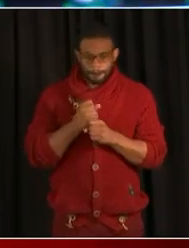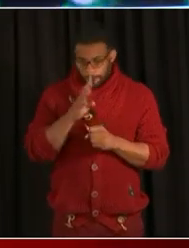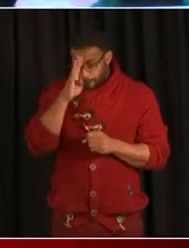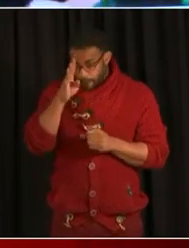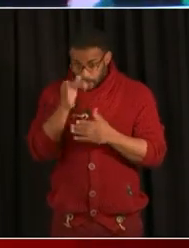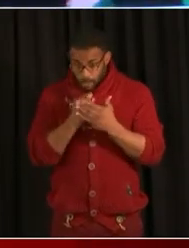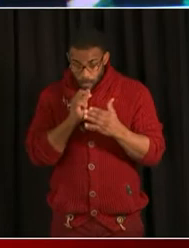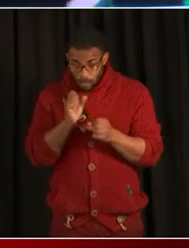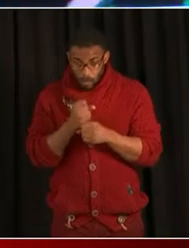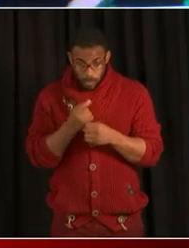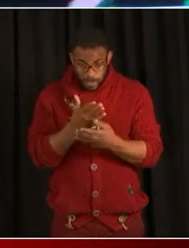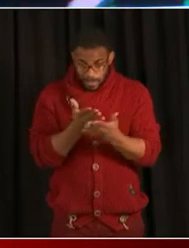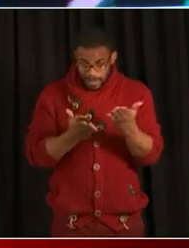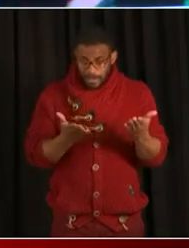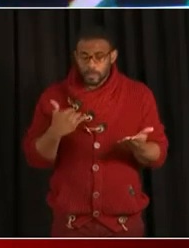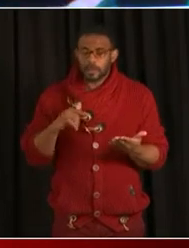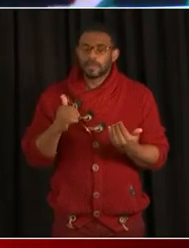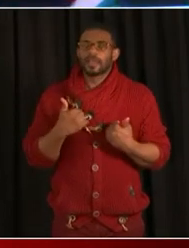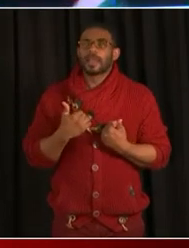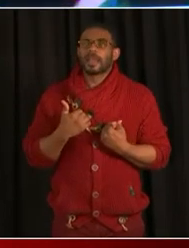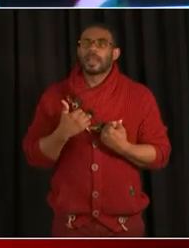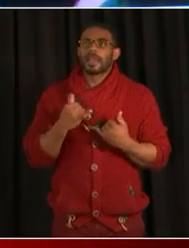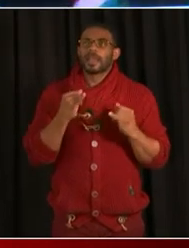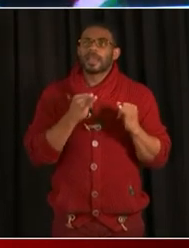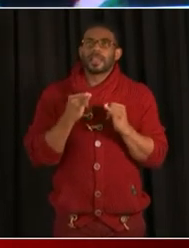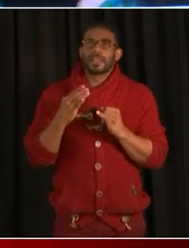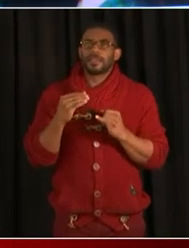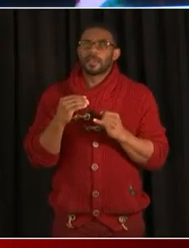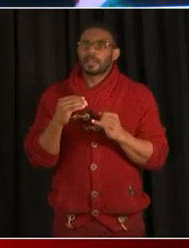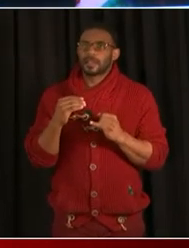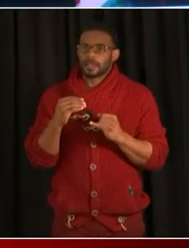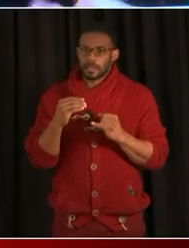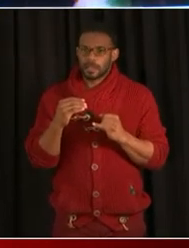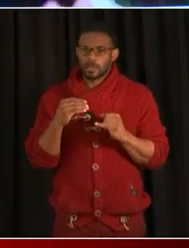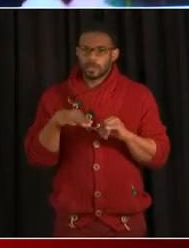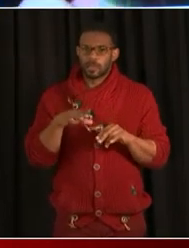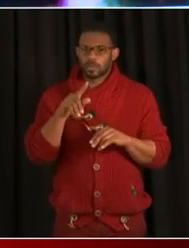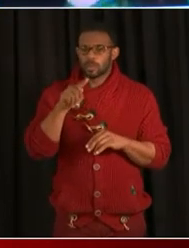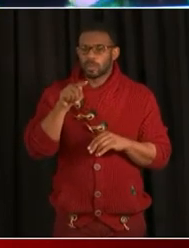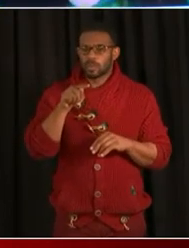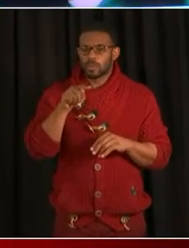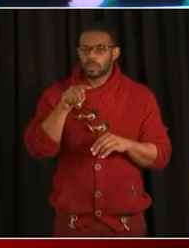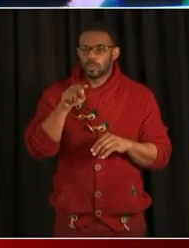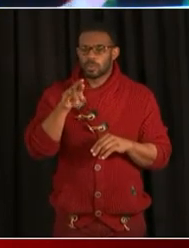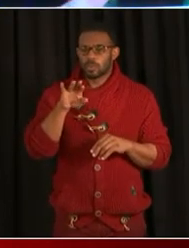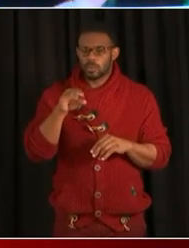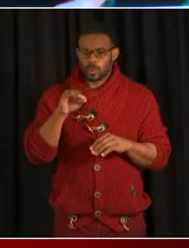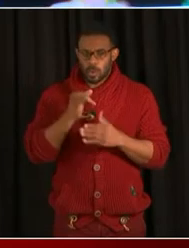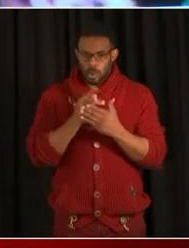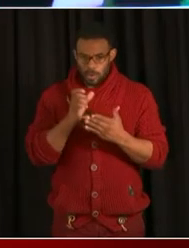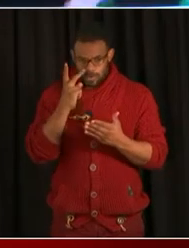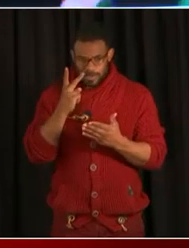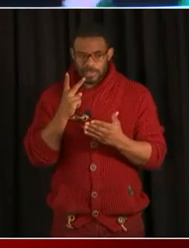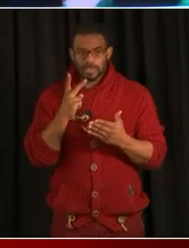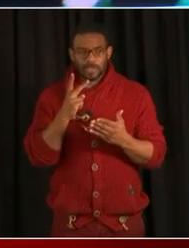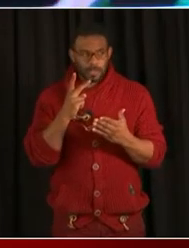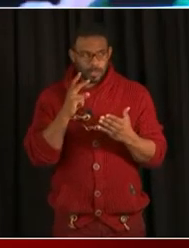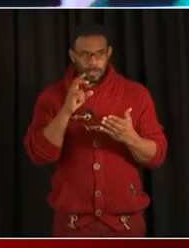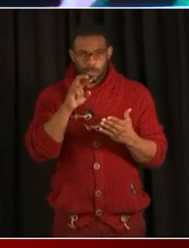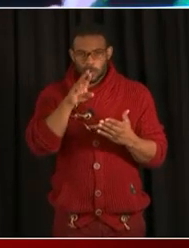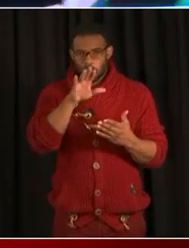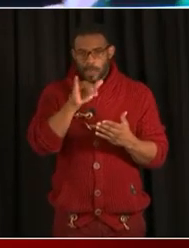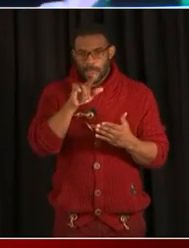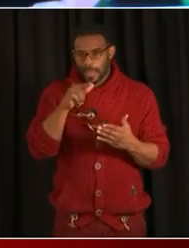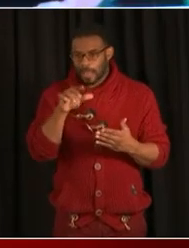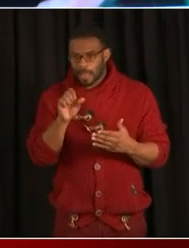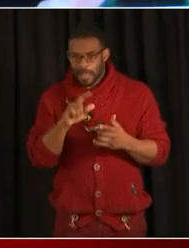creative artists, recreative artists, we had individual and duo trio artists working in businesses. So you'll see Crazy